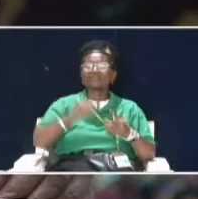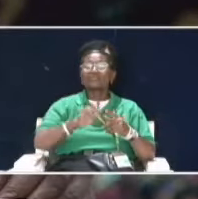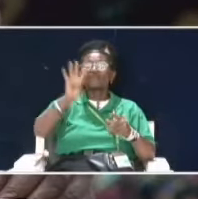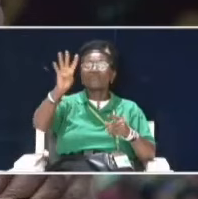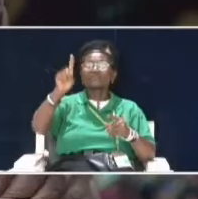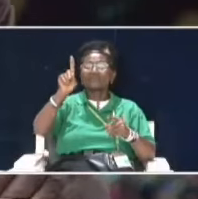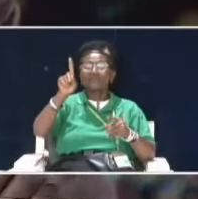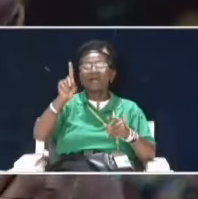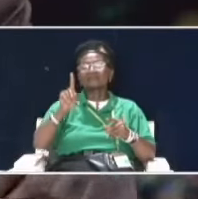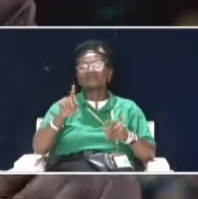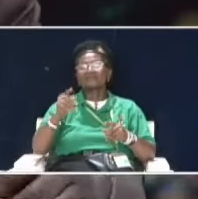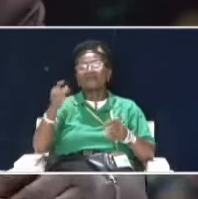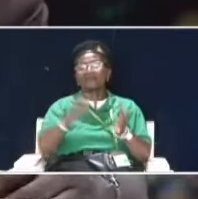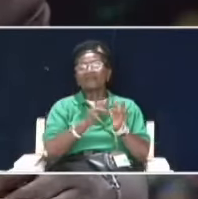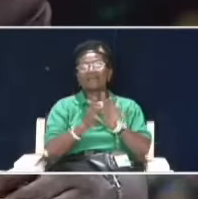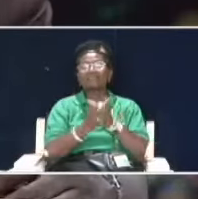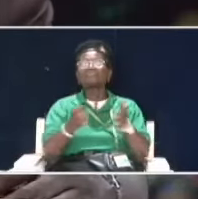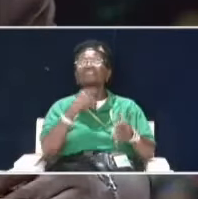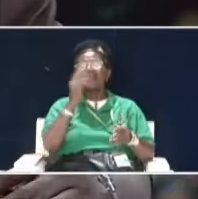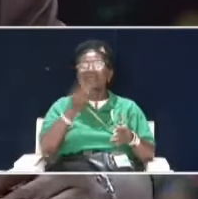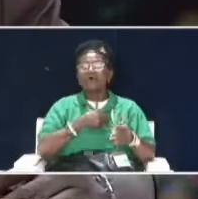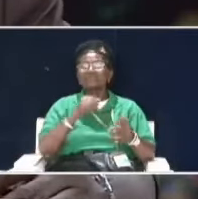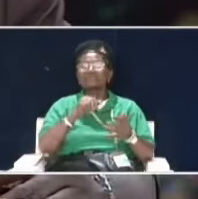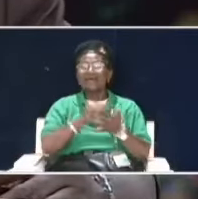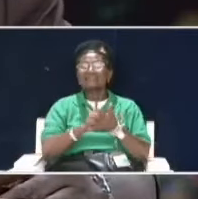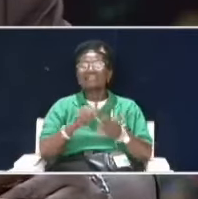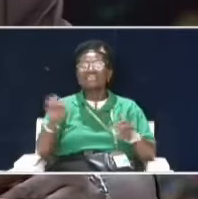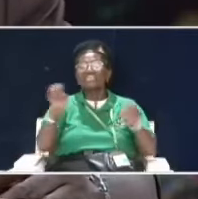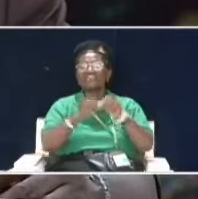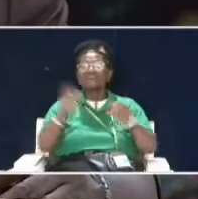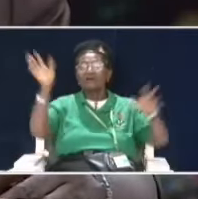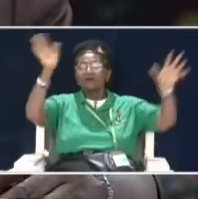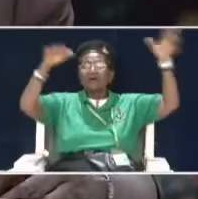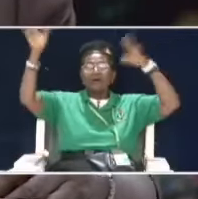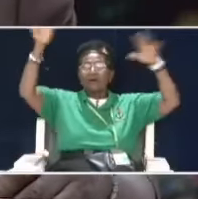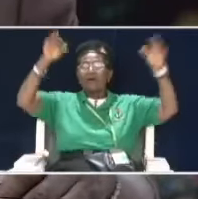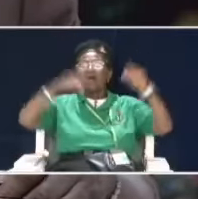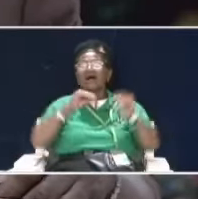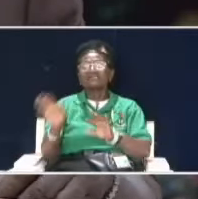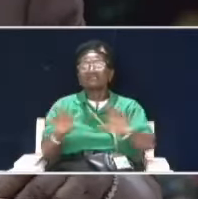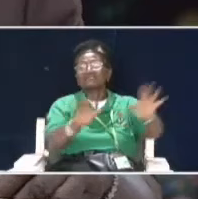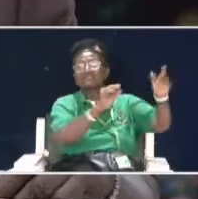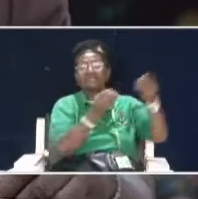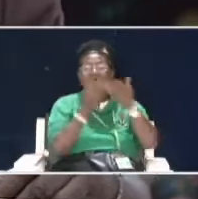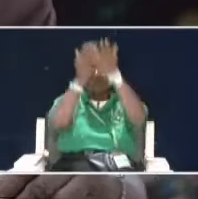41, the Bible tells us that even the wind and the sea obey him.